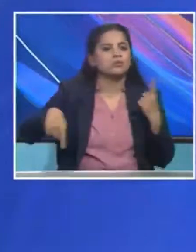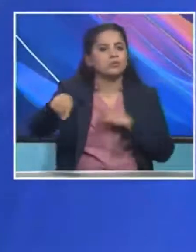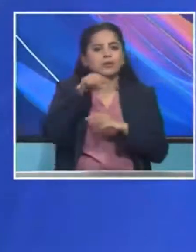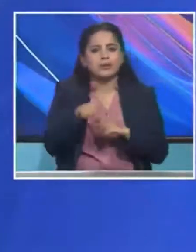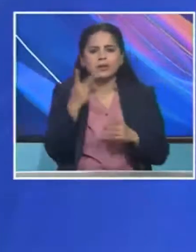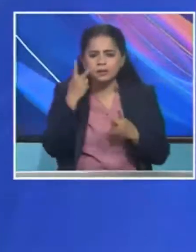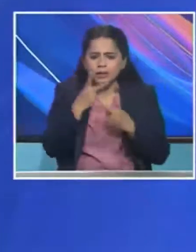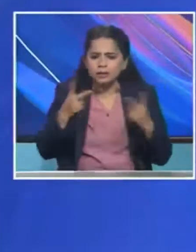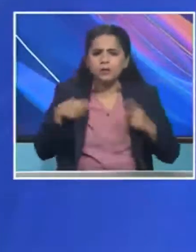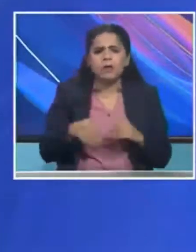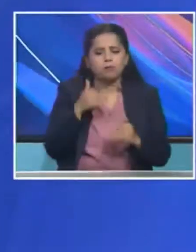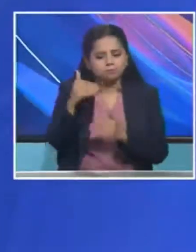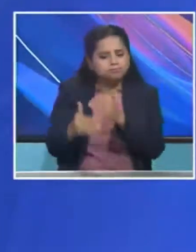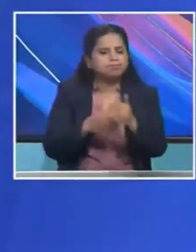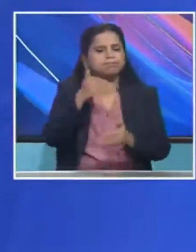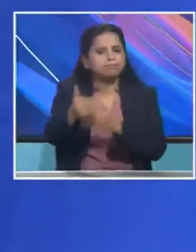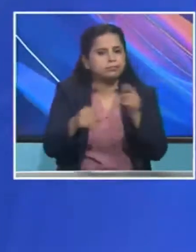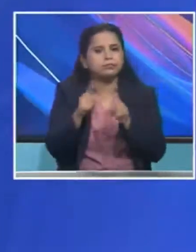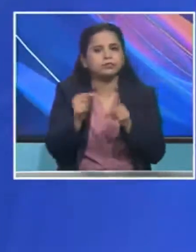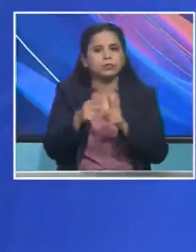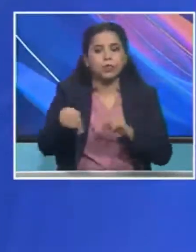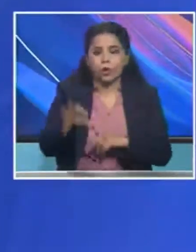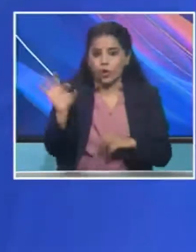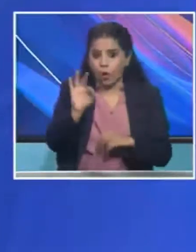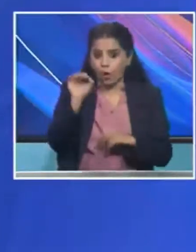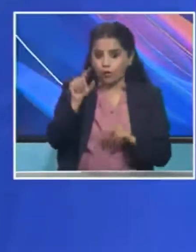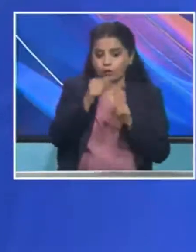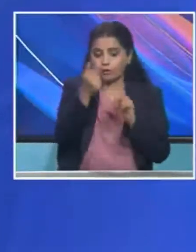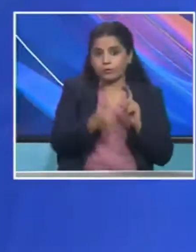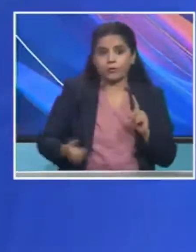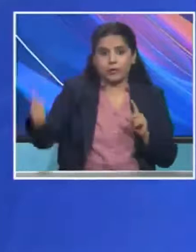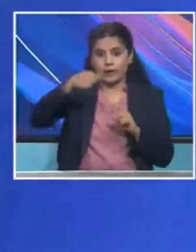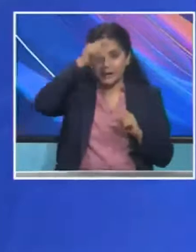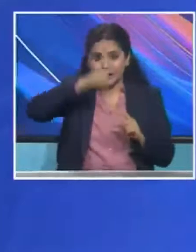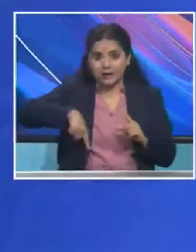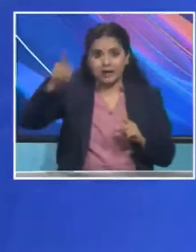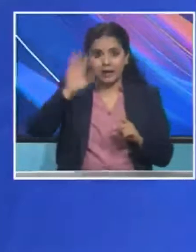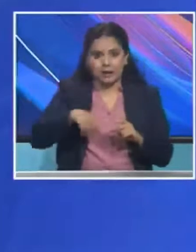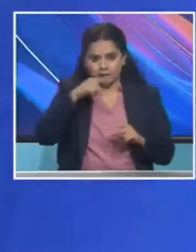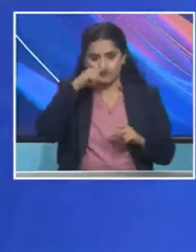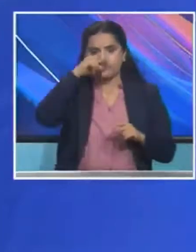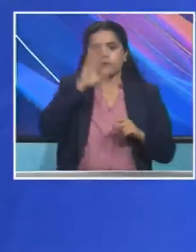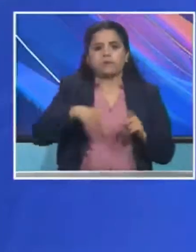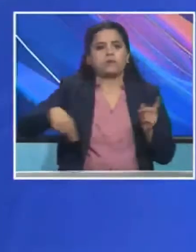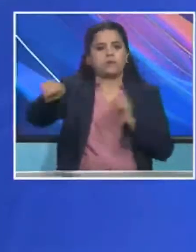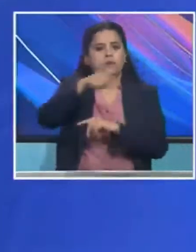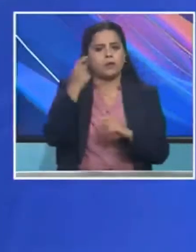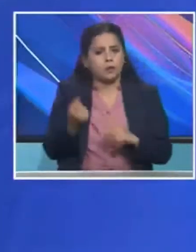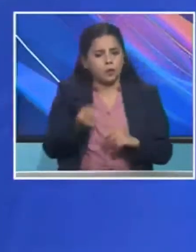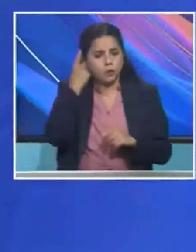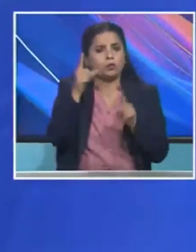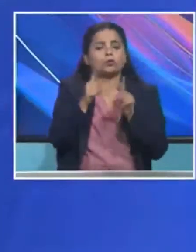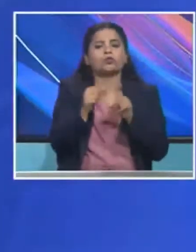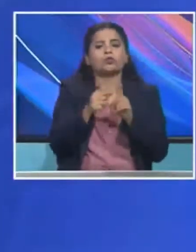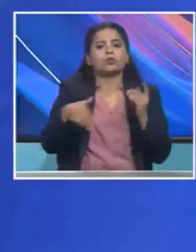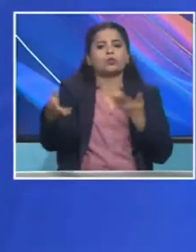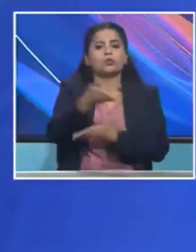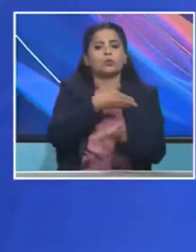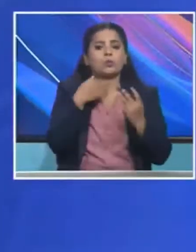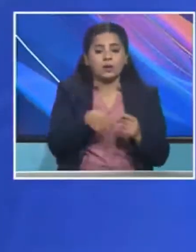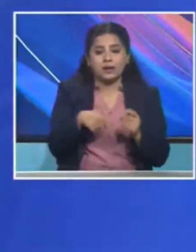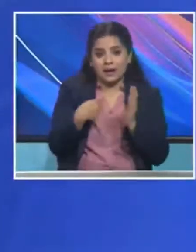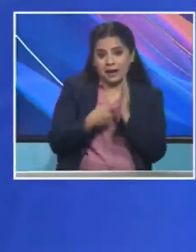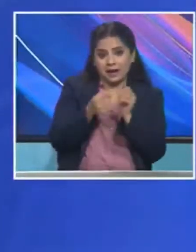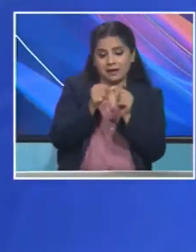seamless continuity. The office of the President of India has a dignity, decorum and gravitas that President